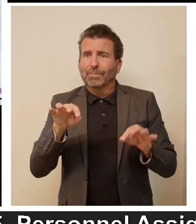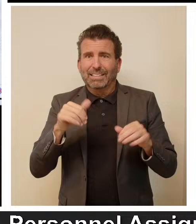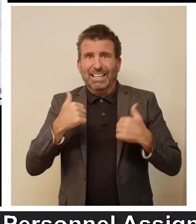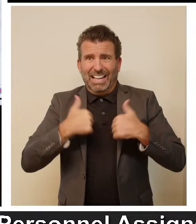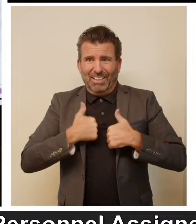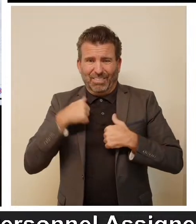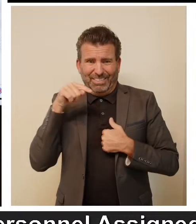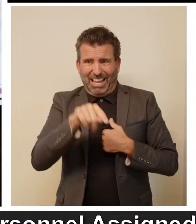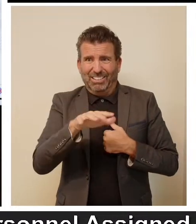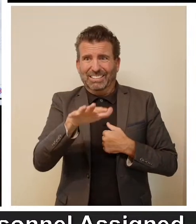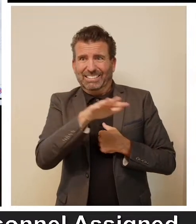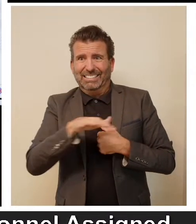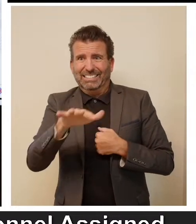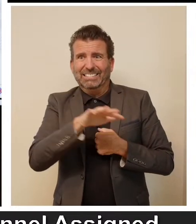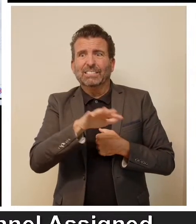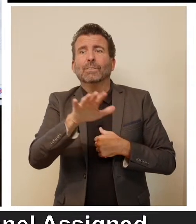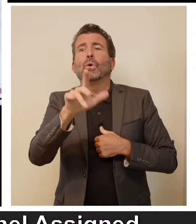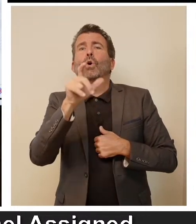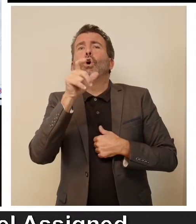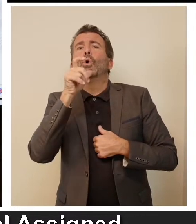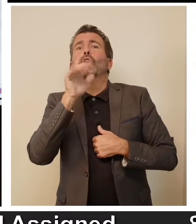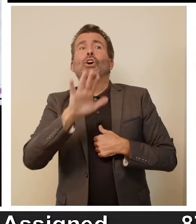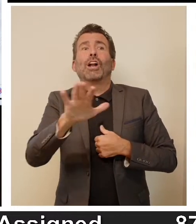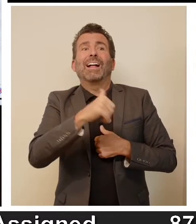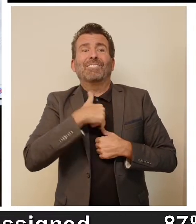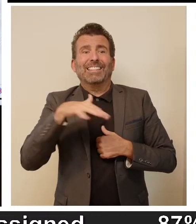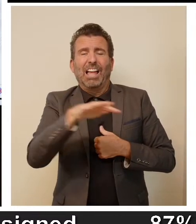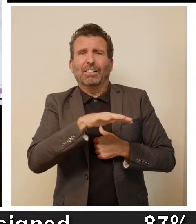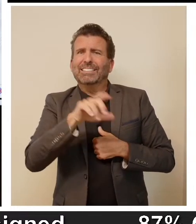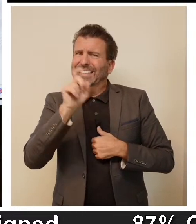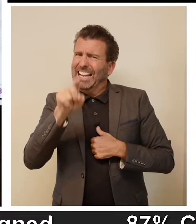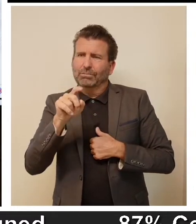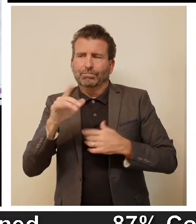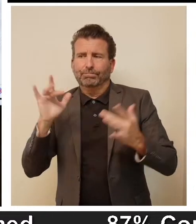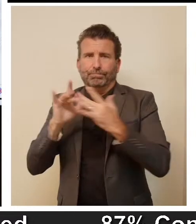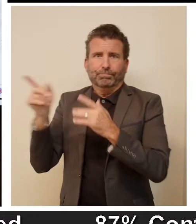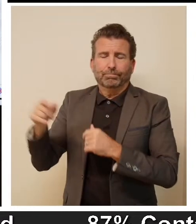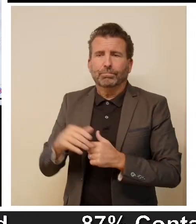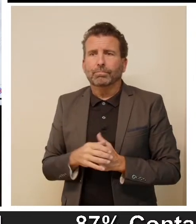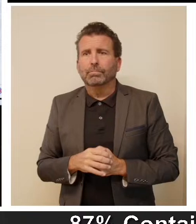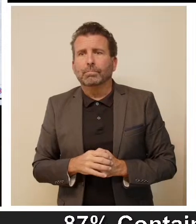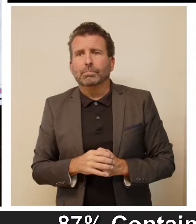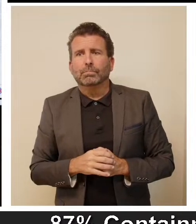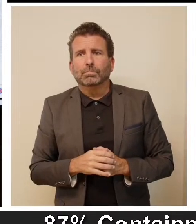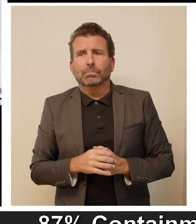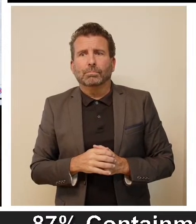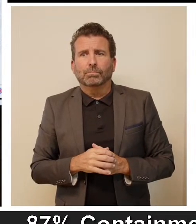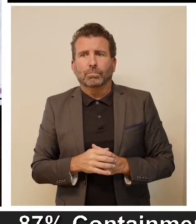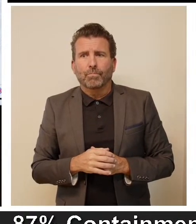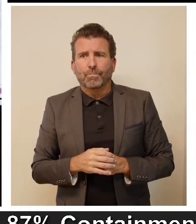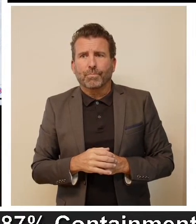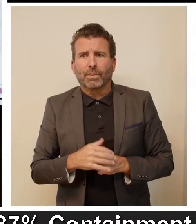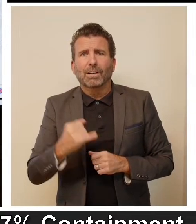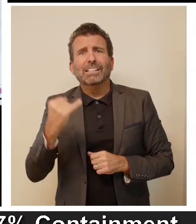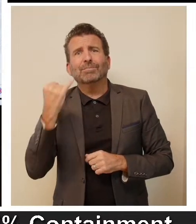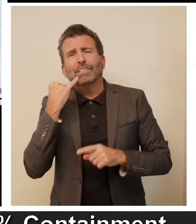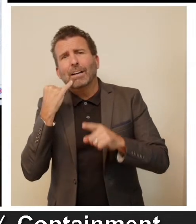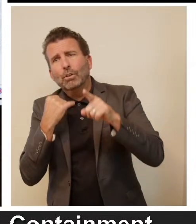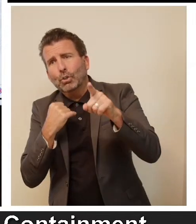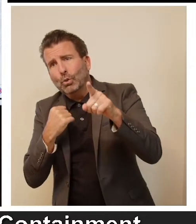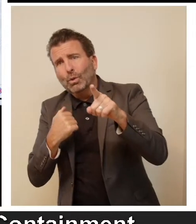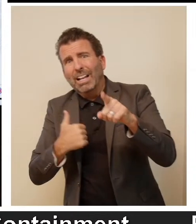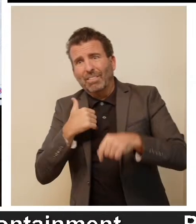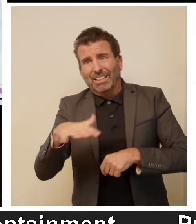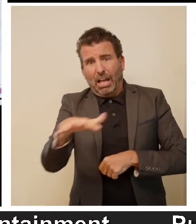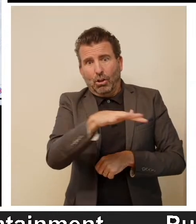it is your primary home. This is where you call home. Individuals who are looking for assistance